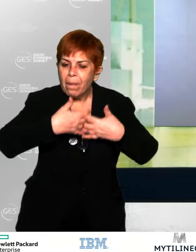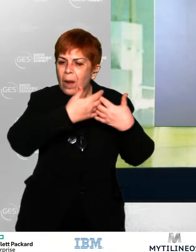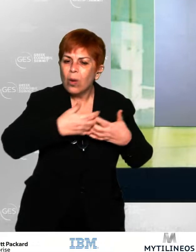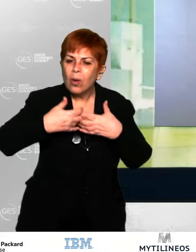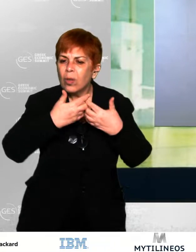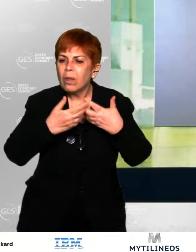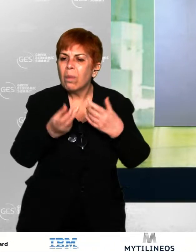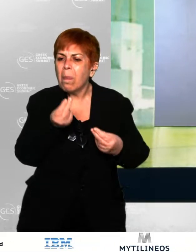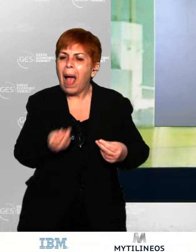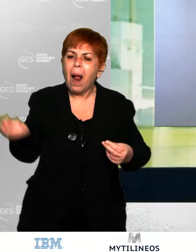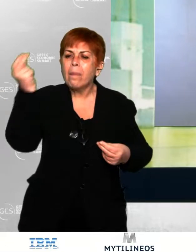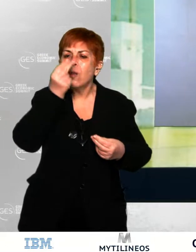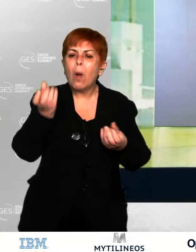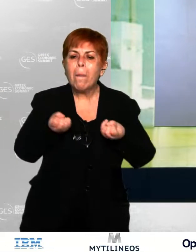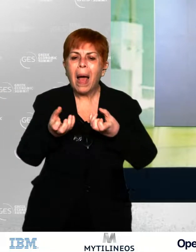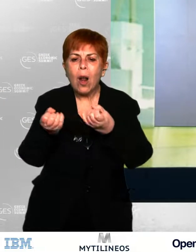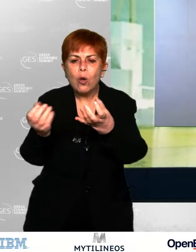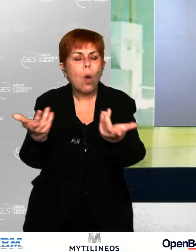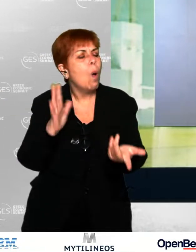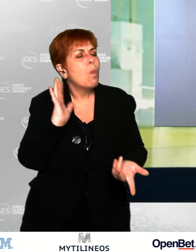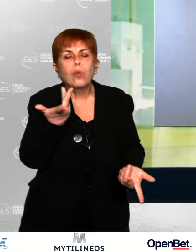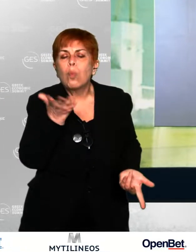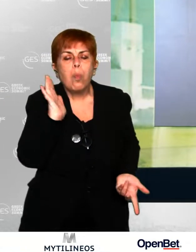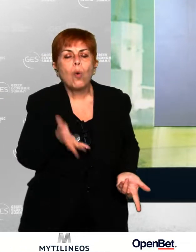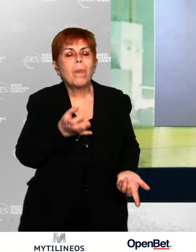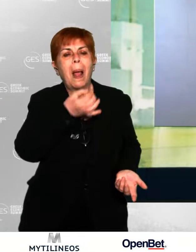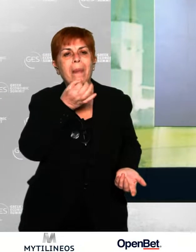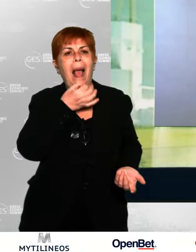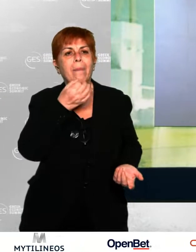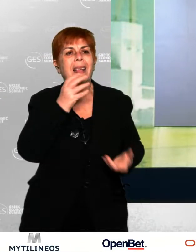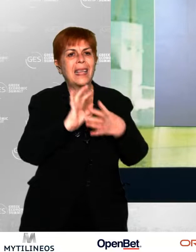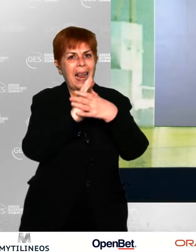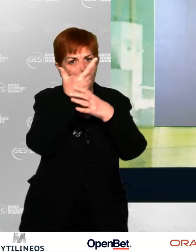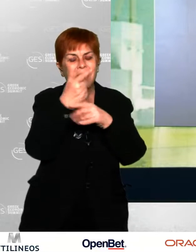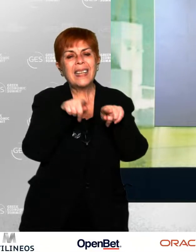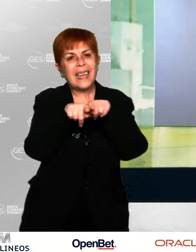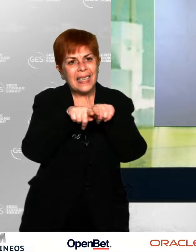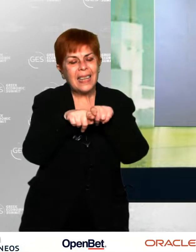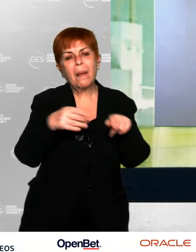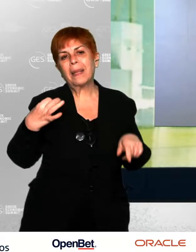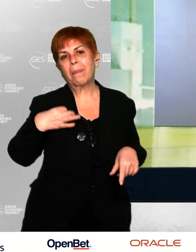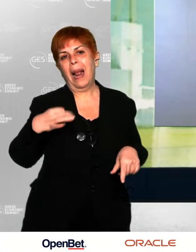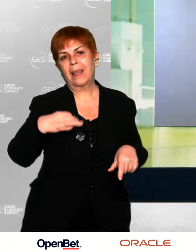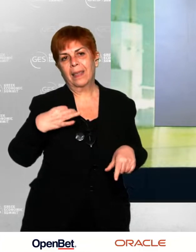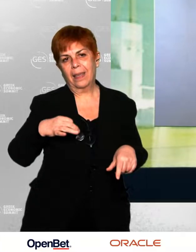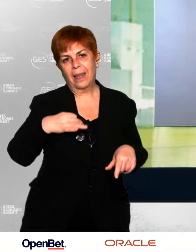green transition? Well, thank you so much for the invitation. It's a real pleasure to be